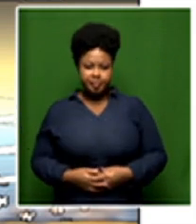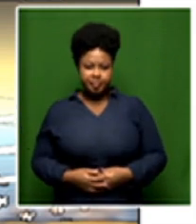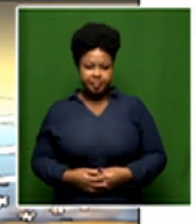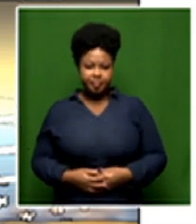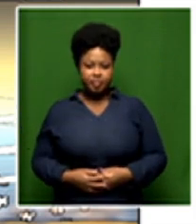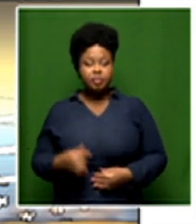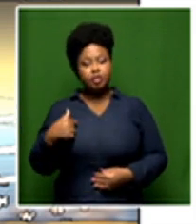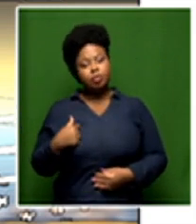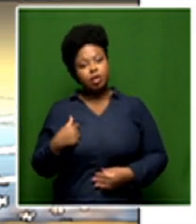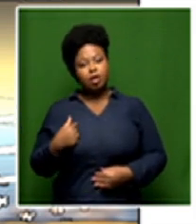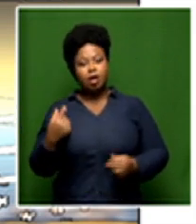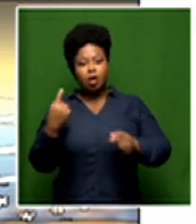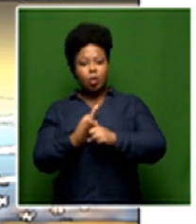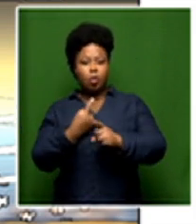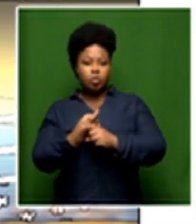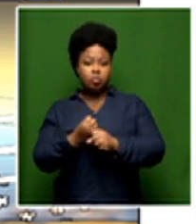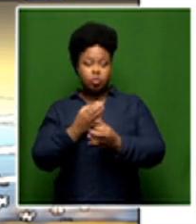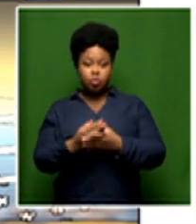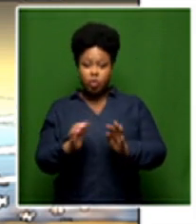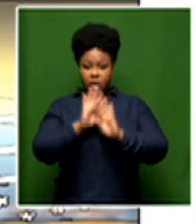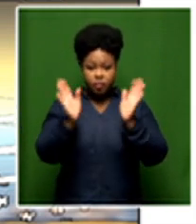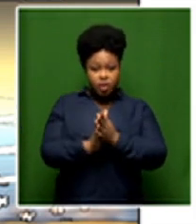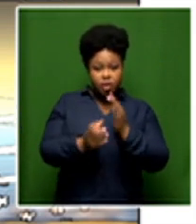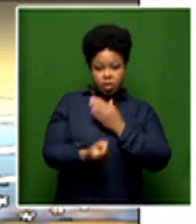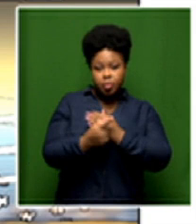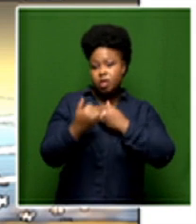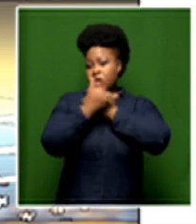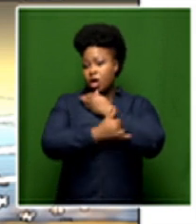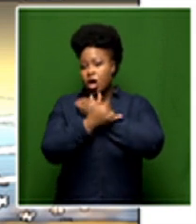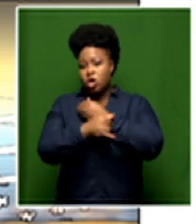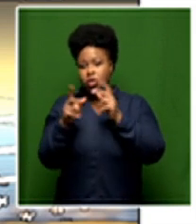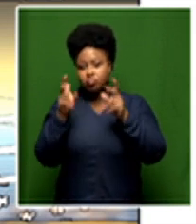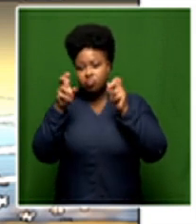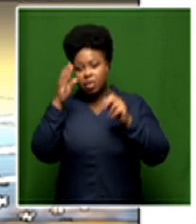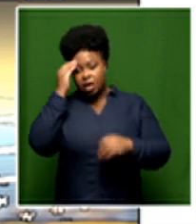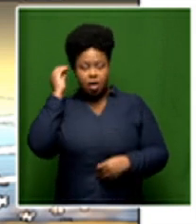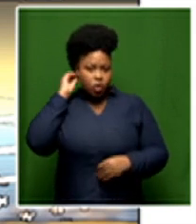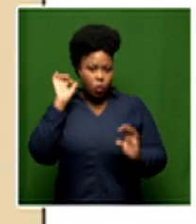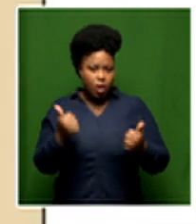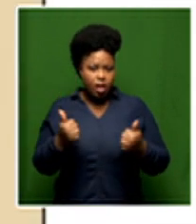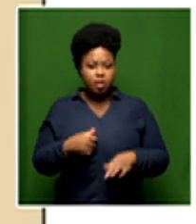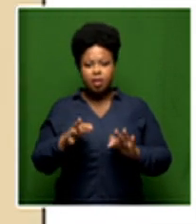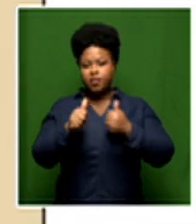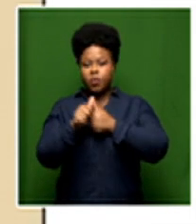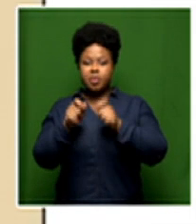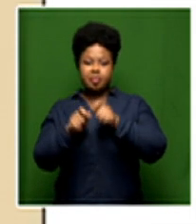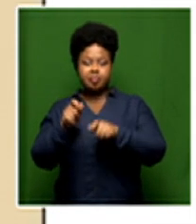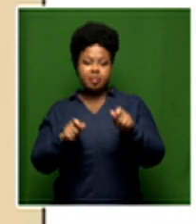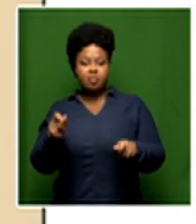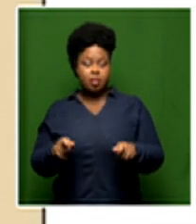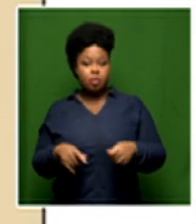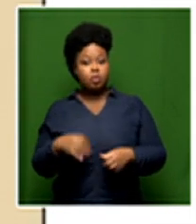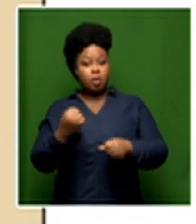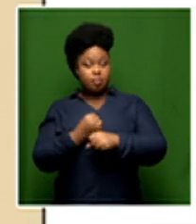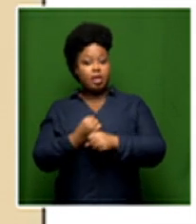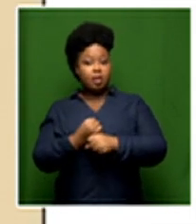I always make sure that I'm clued up with what's happening in the country. I always follow people who always